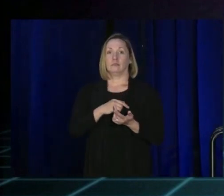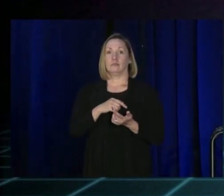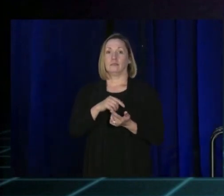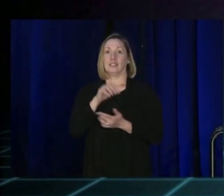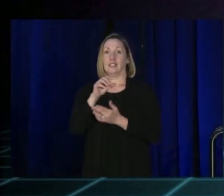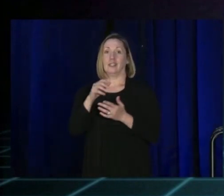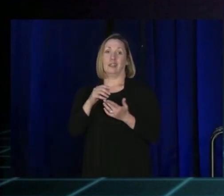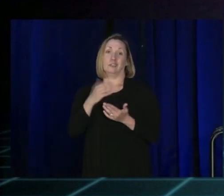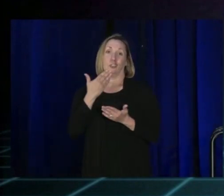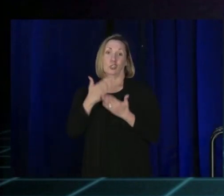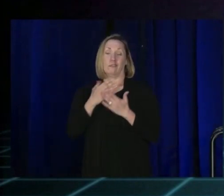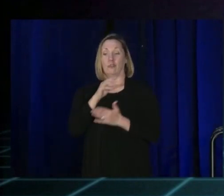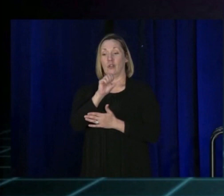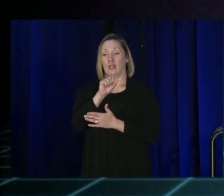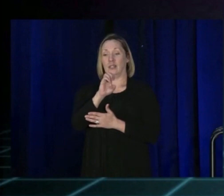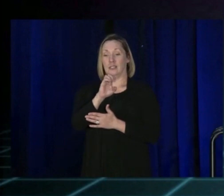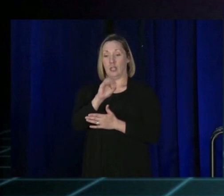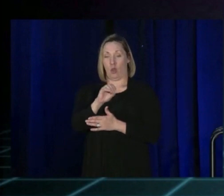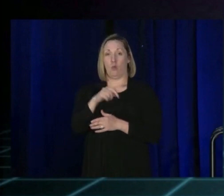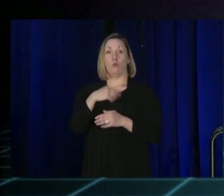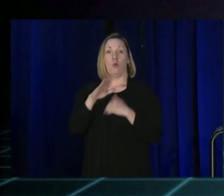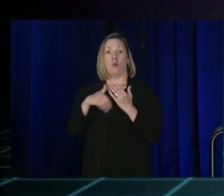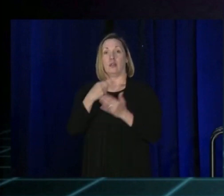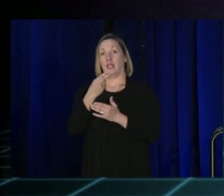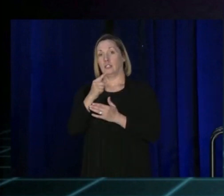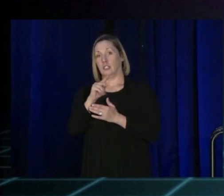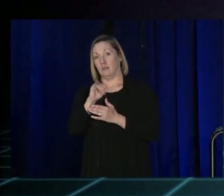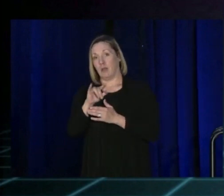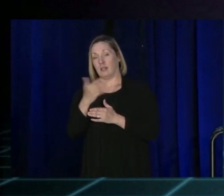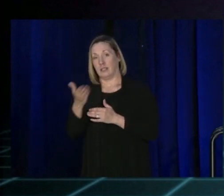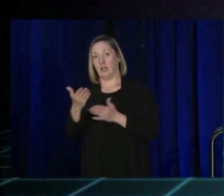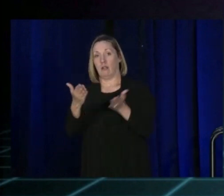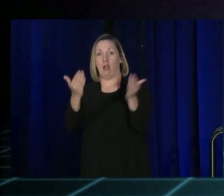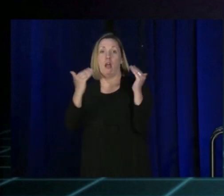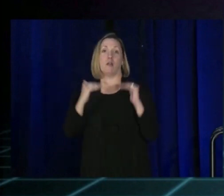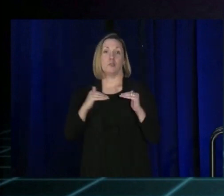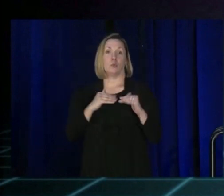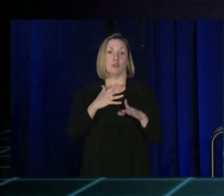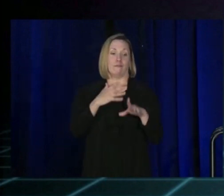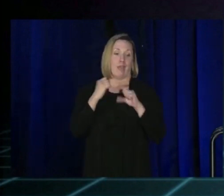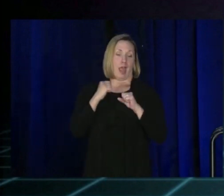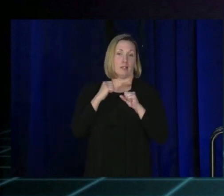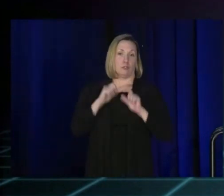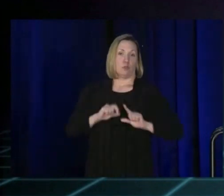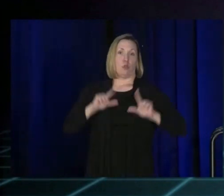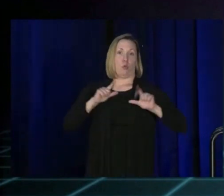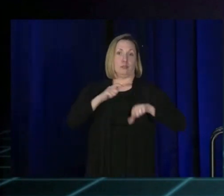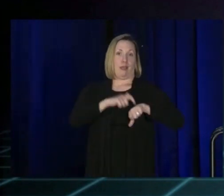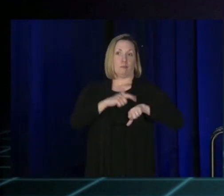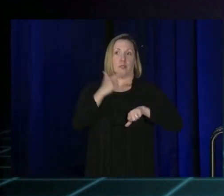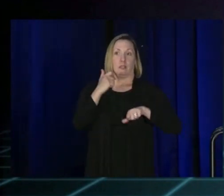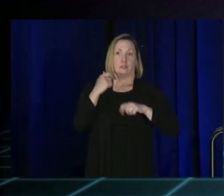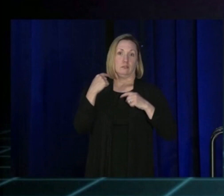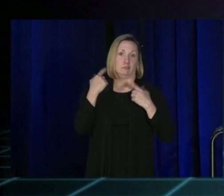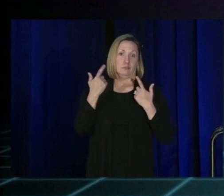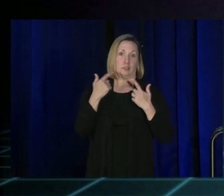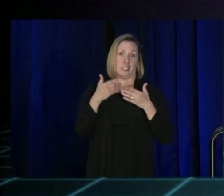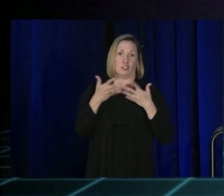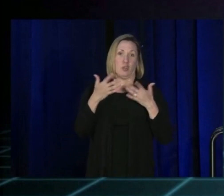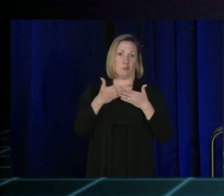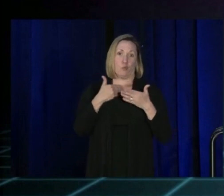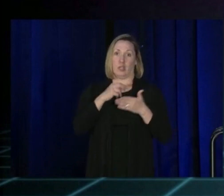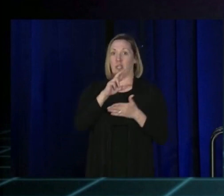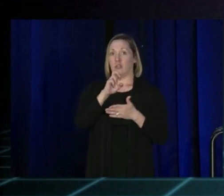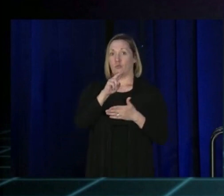All the HTML is there. You still get the fast load times because it's been pre-rendered at build